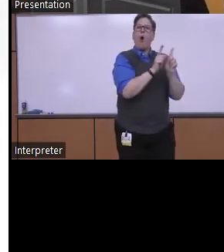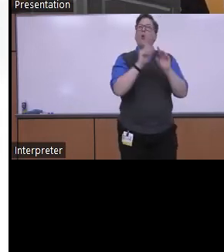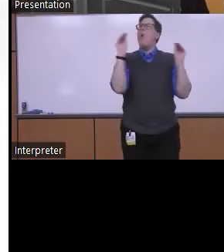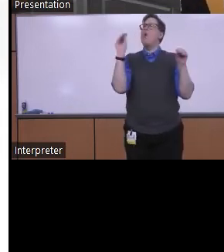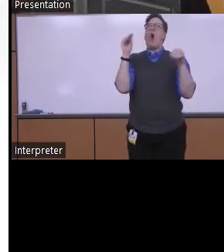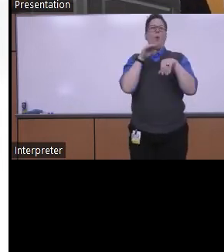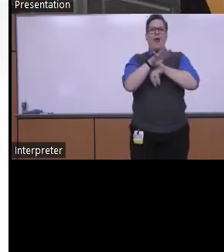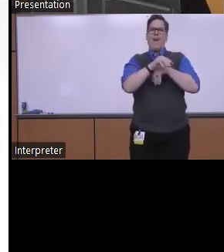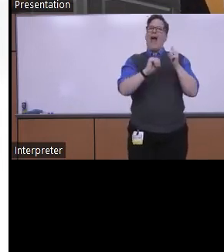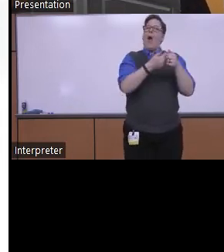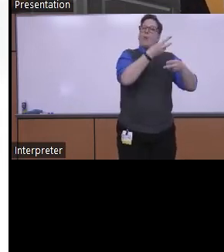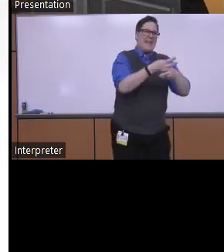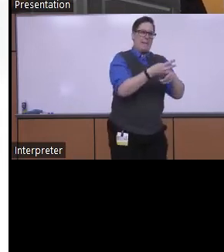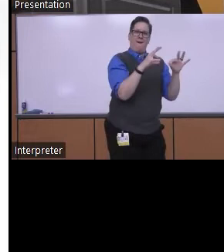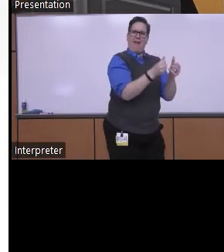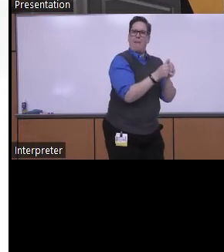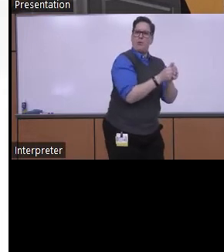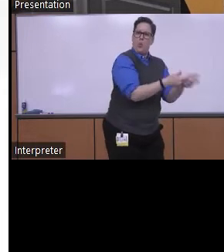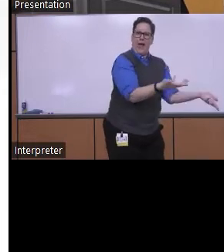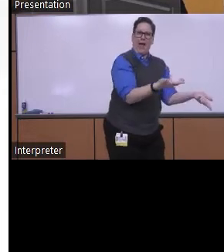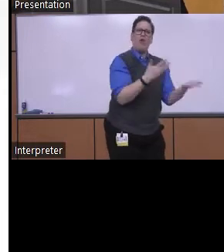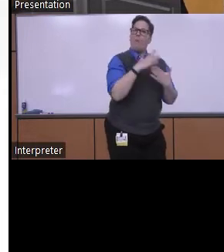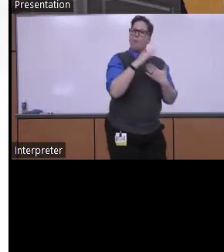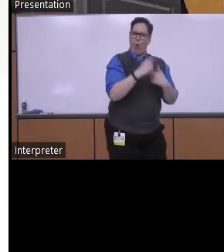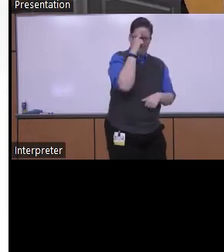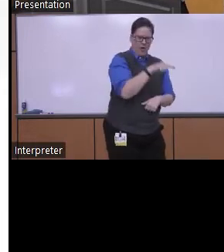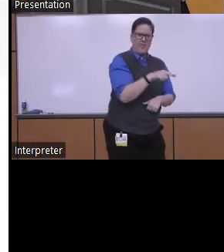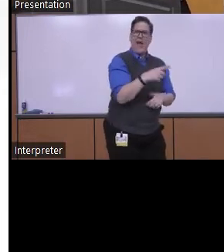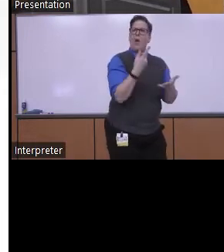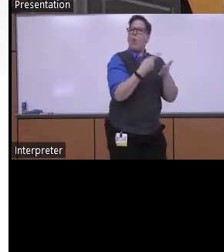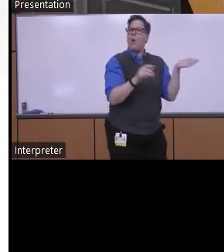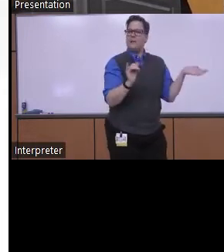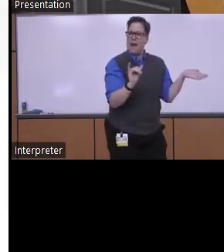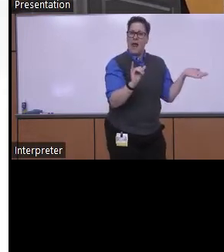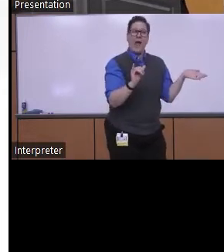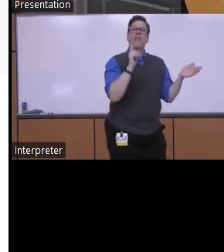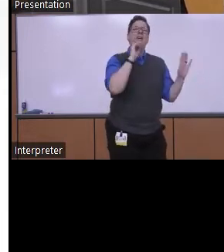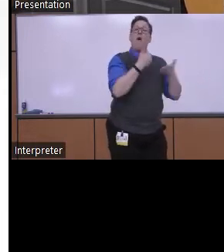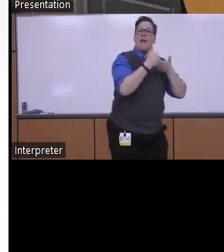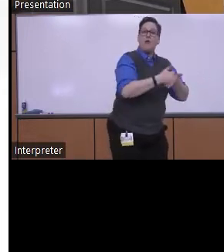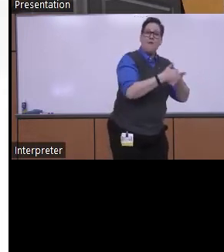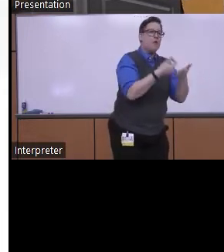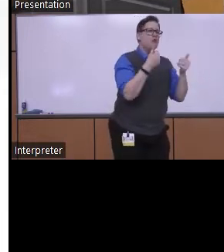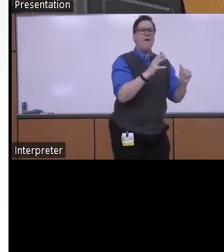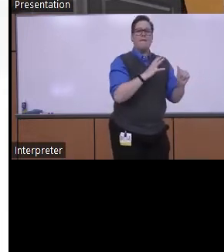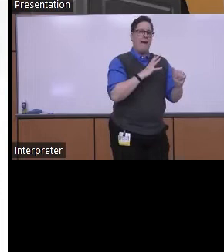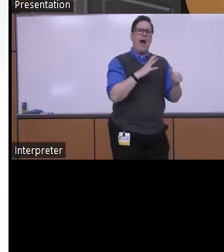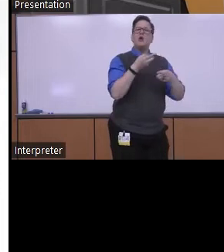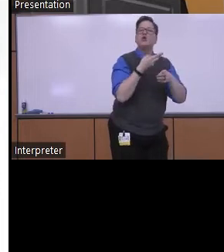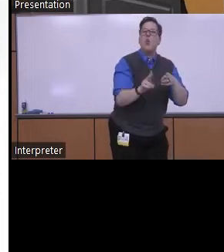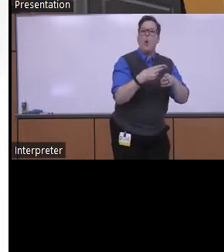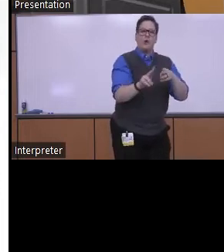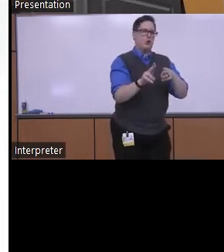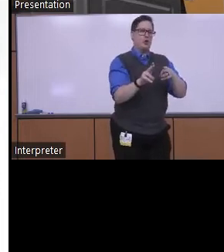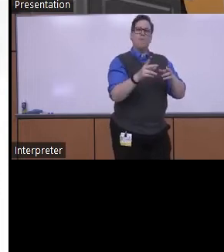And what were these family preservation programs like? So for the most part, these interventions primarily focused on offering intensive